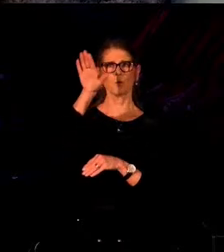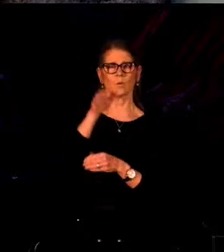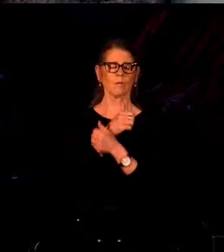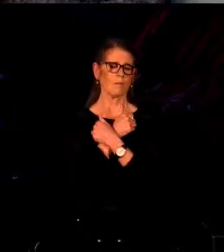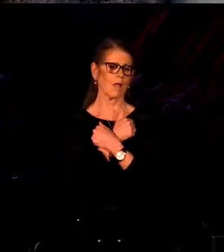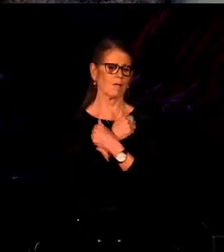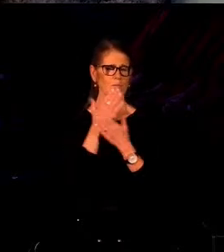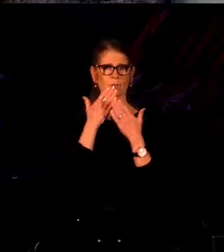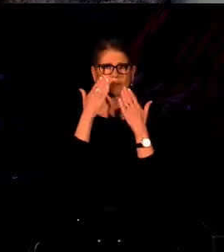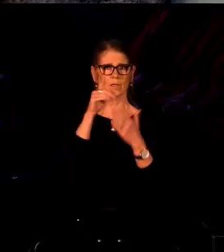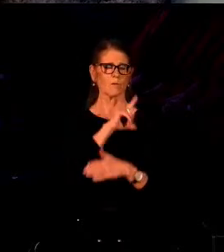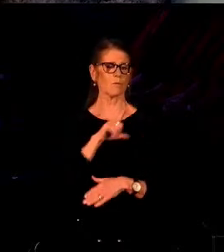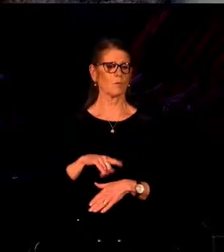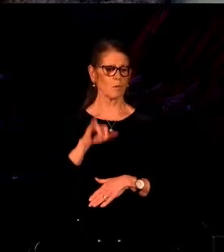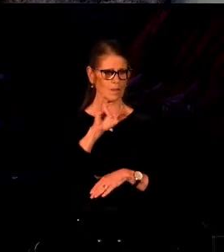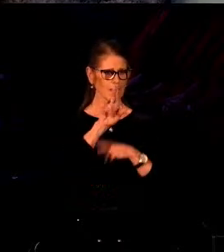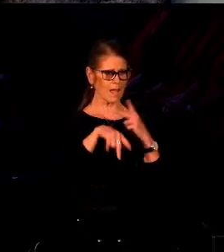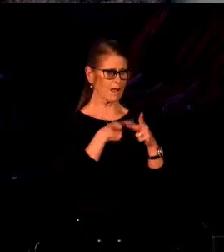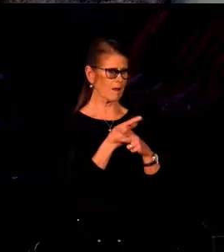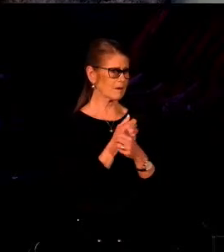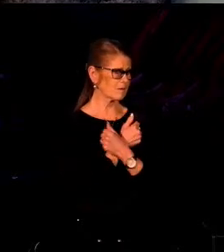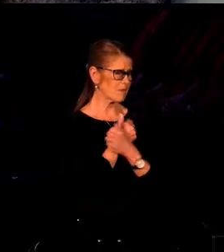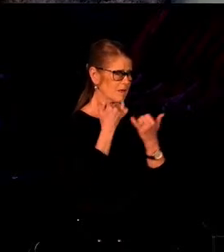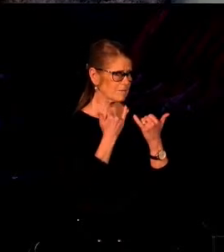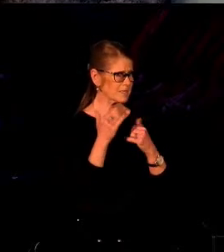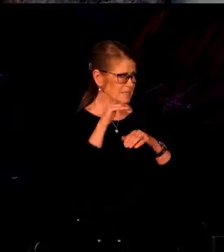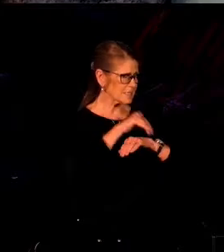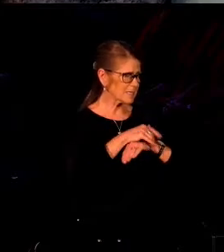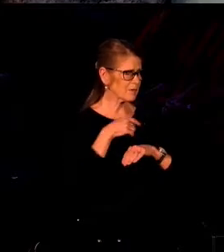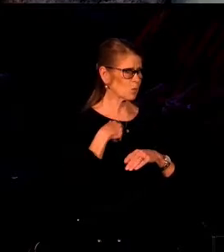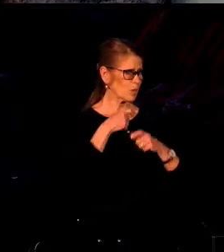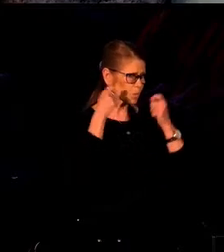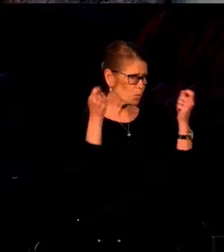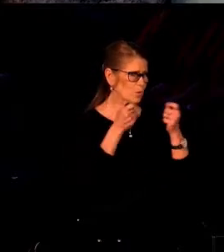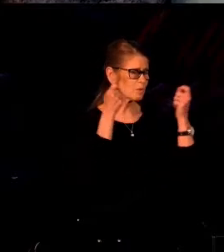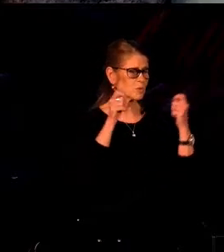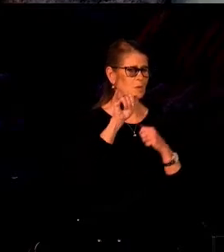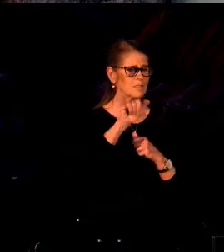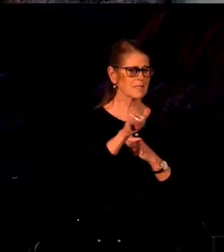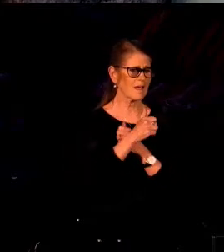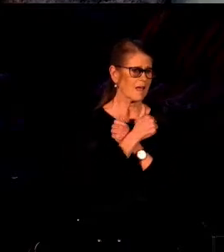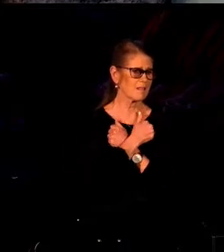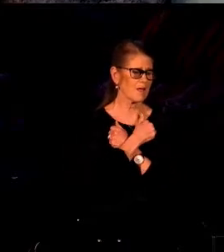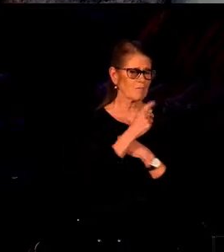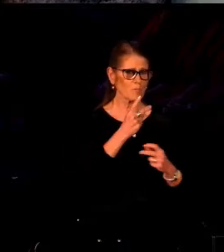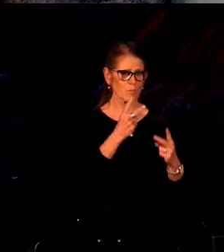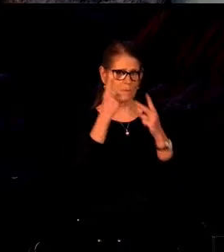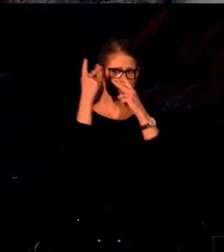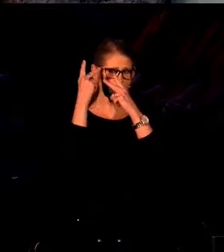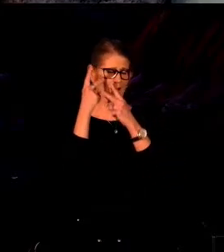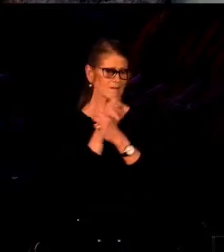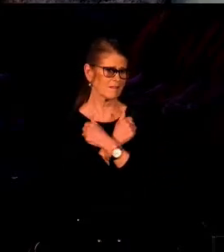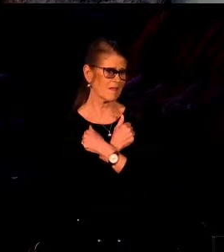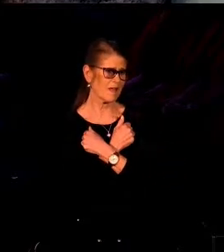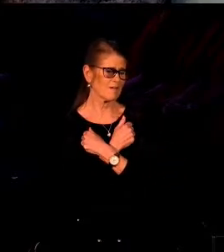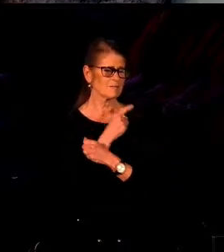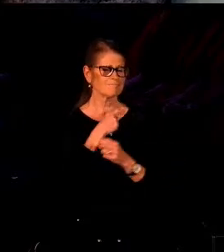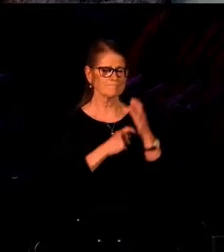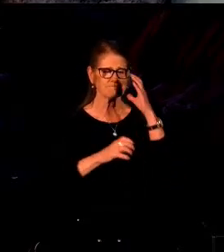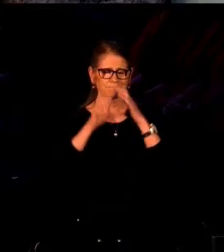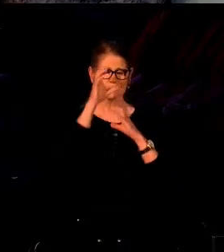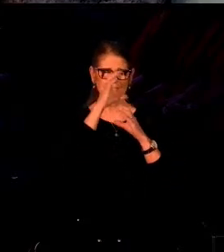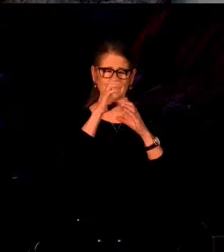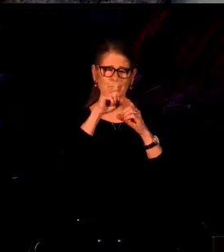kind of love. This evening, we rejoice in that love, we reflect on that love, and we seek to live that love